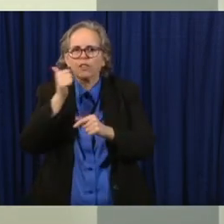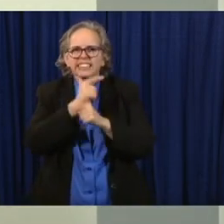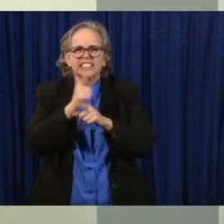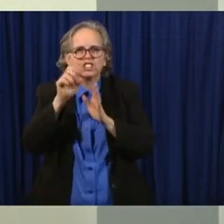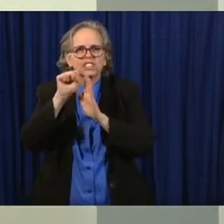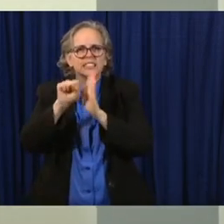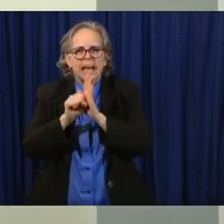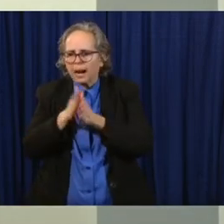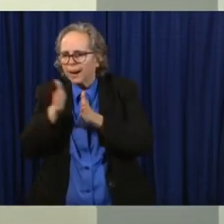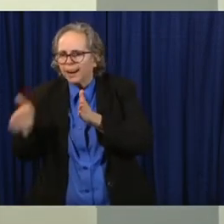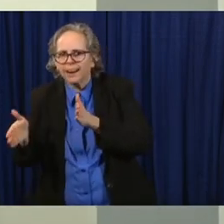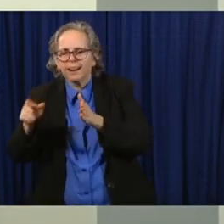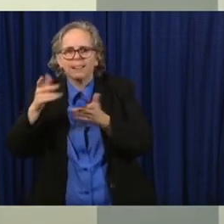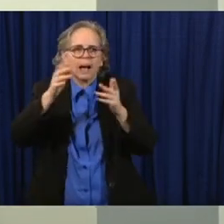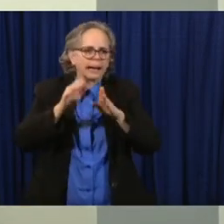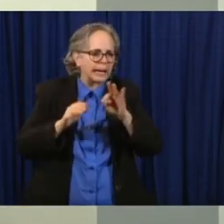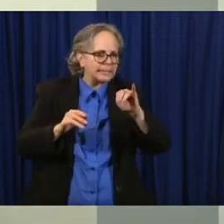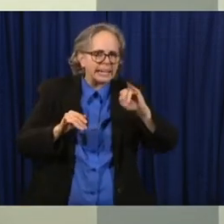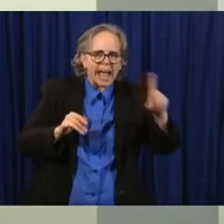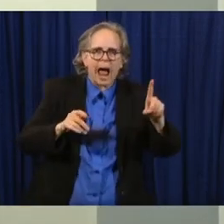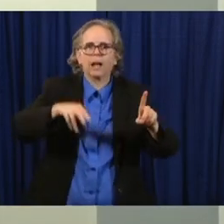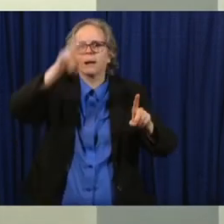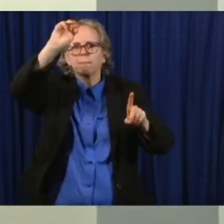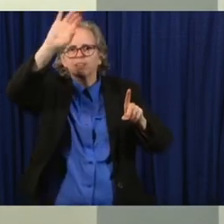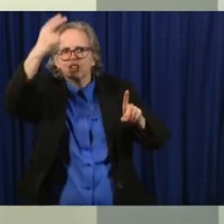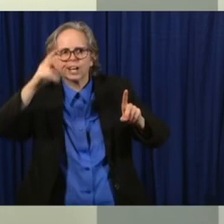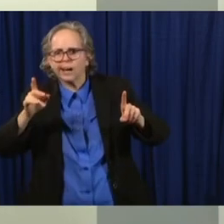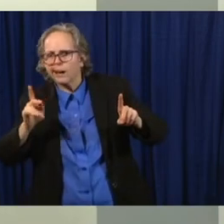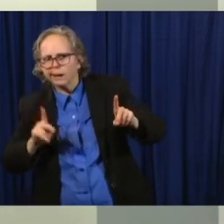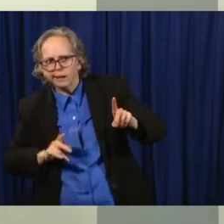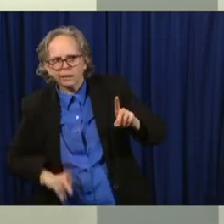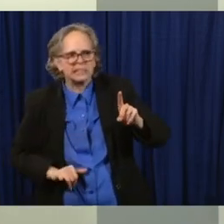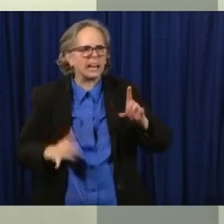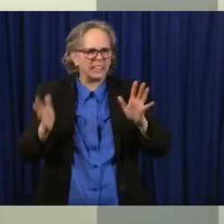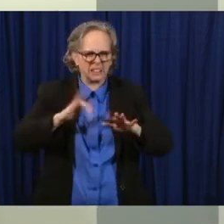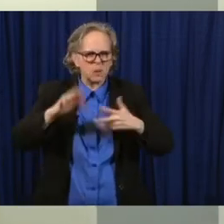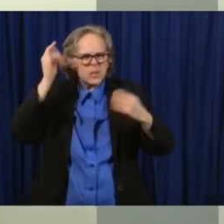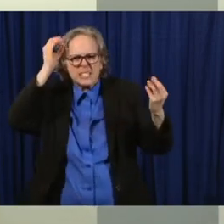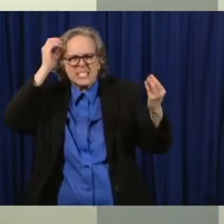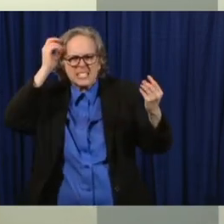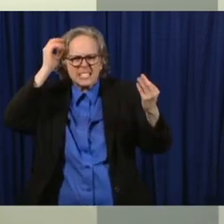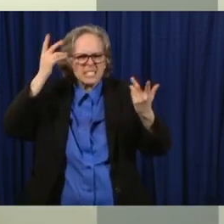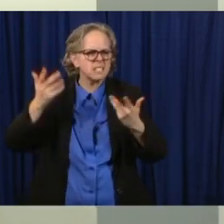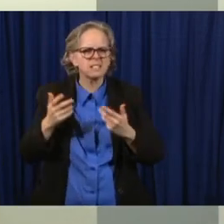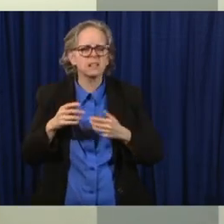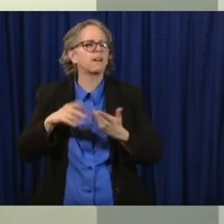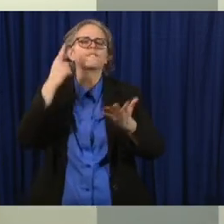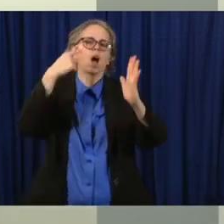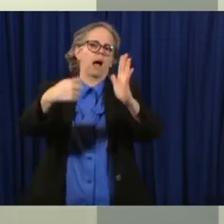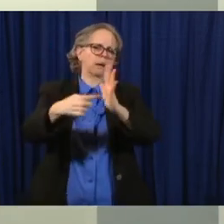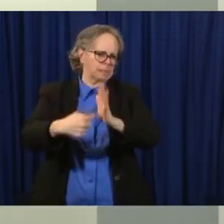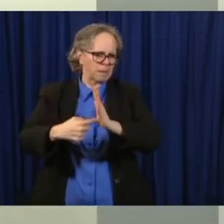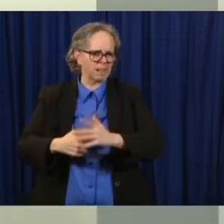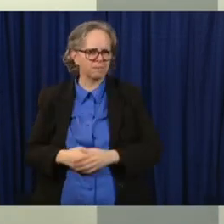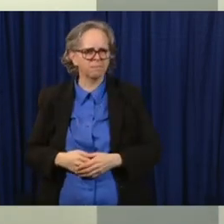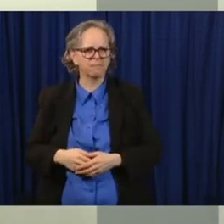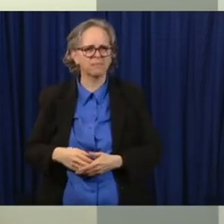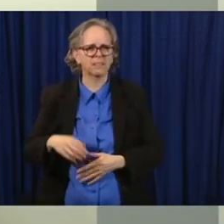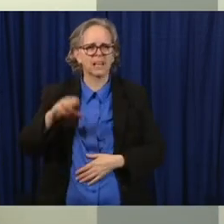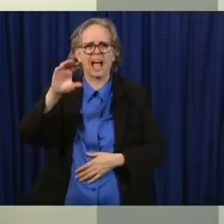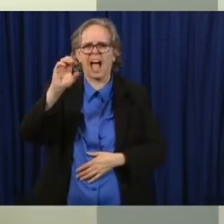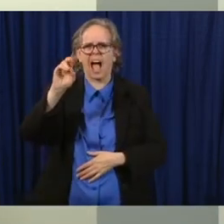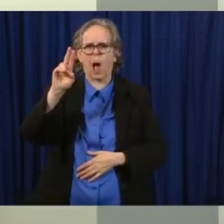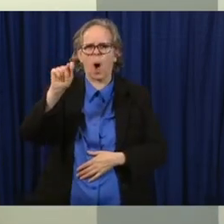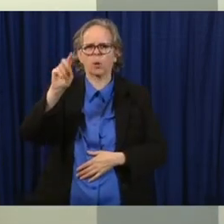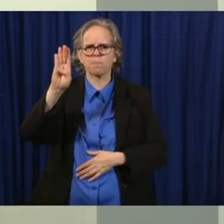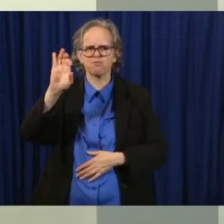And then we're looking at, say you have an outbreak somewhere, so let's just use the Marion or a prison